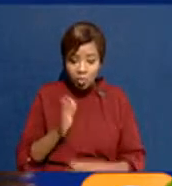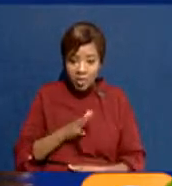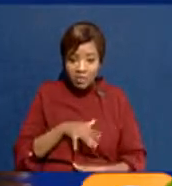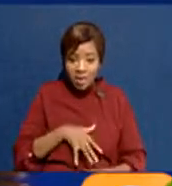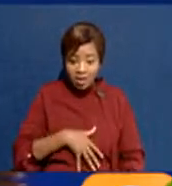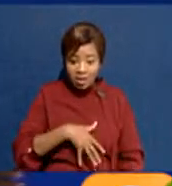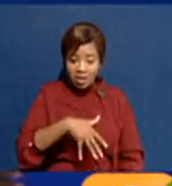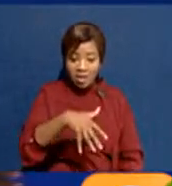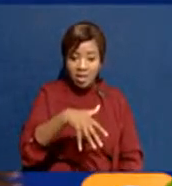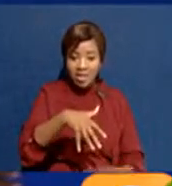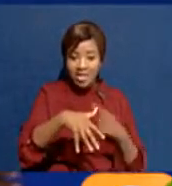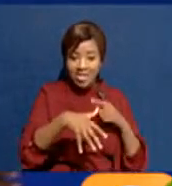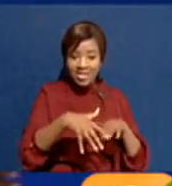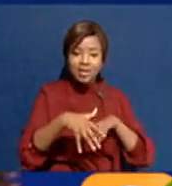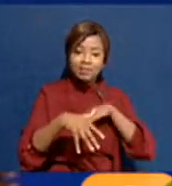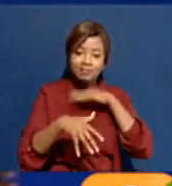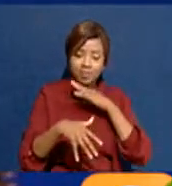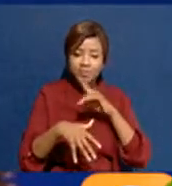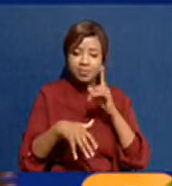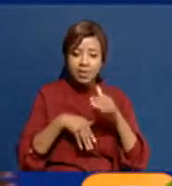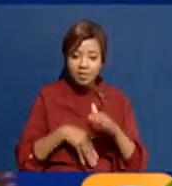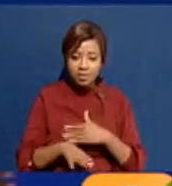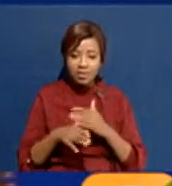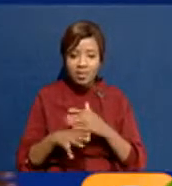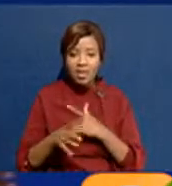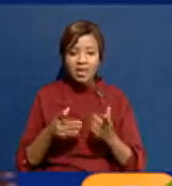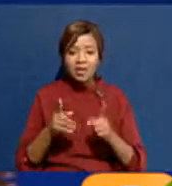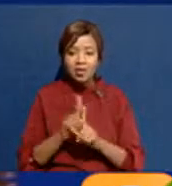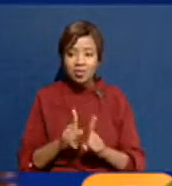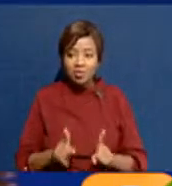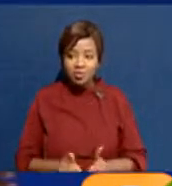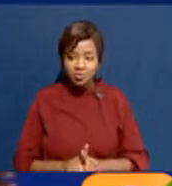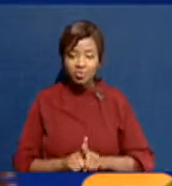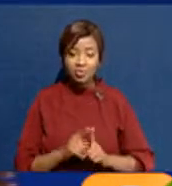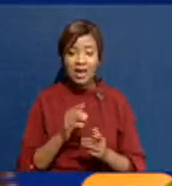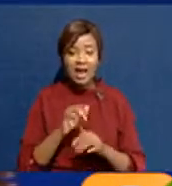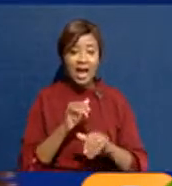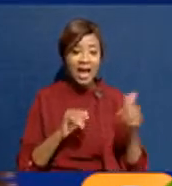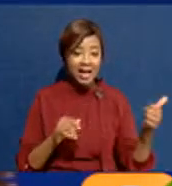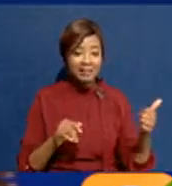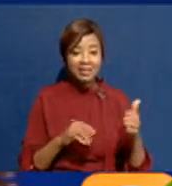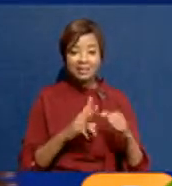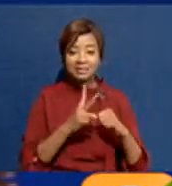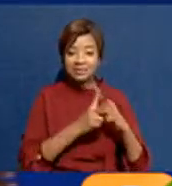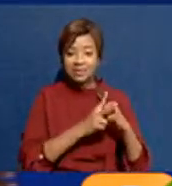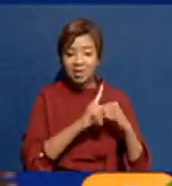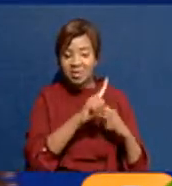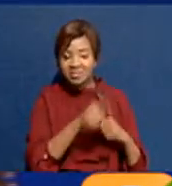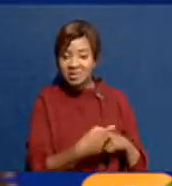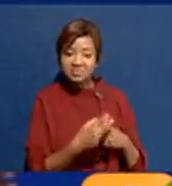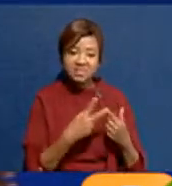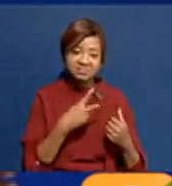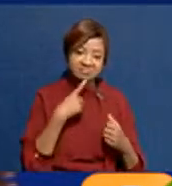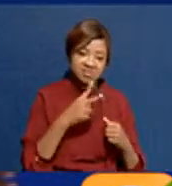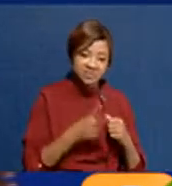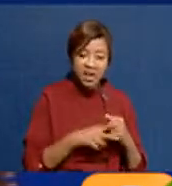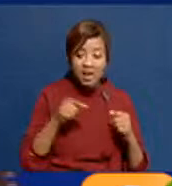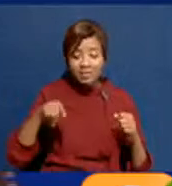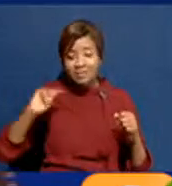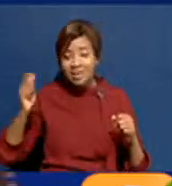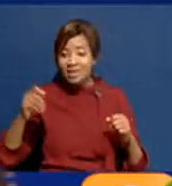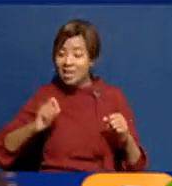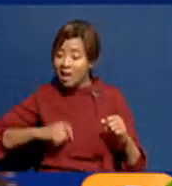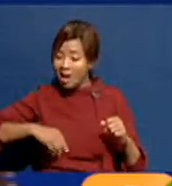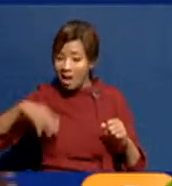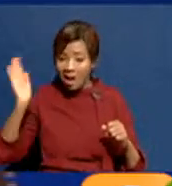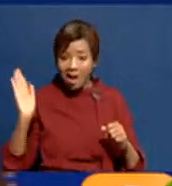is an average. But there are some counties where maternal mortality rate is 3,000, 1,700, 1,600. We should actually